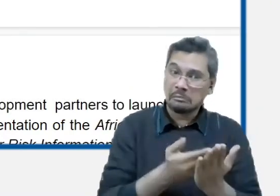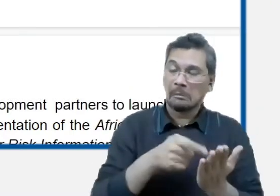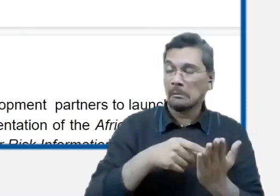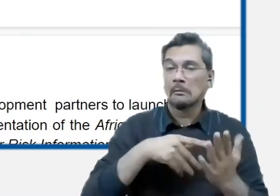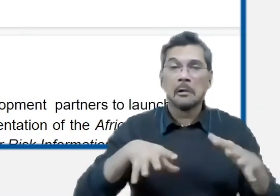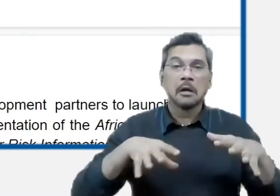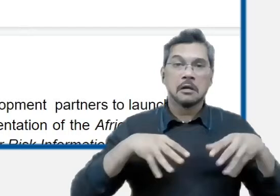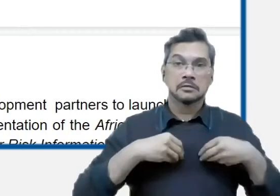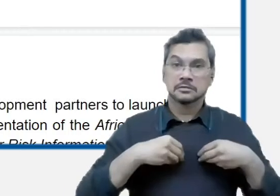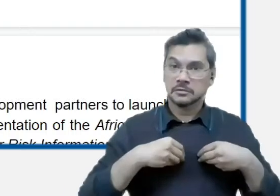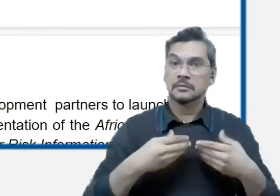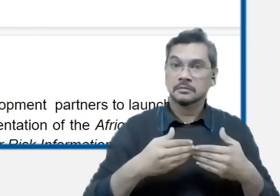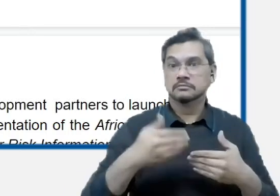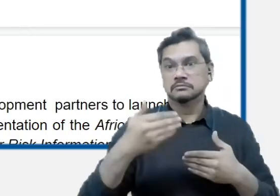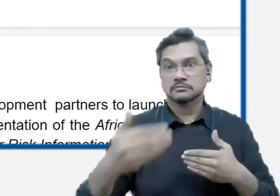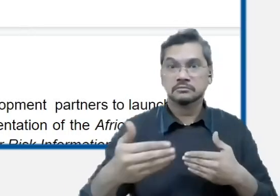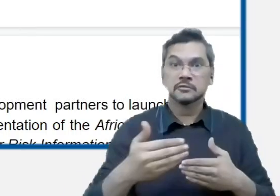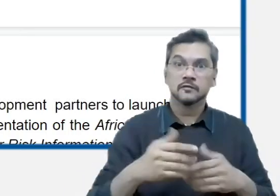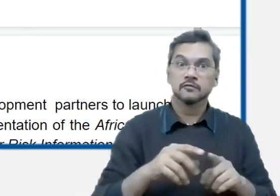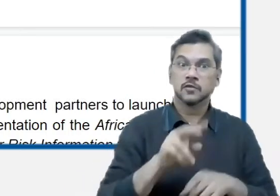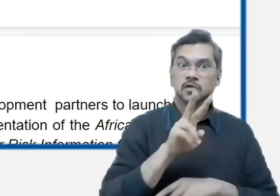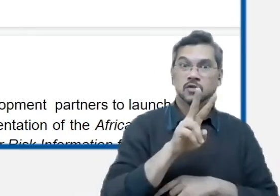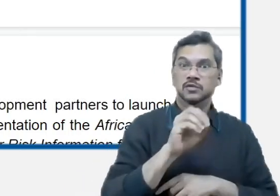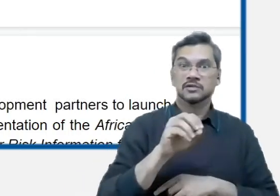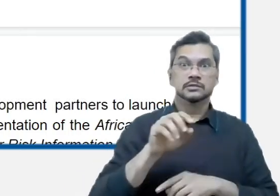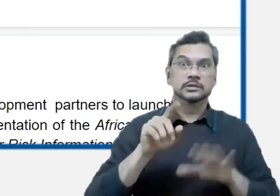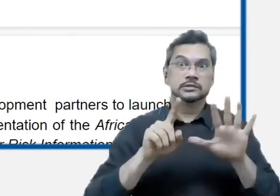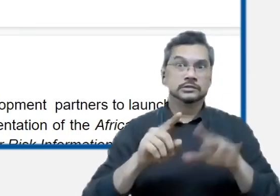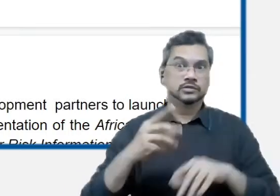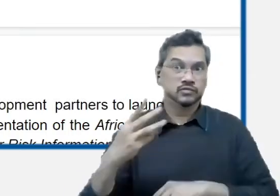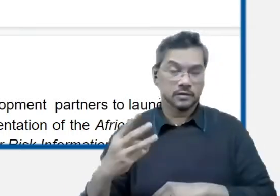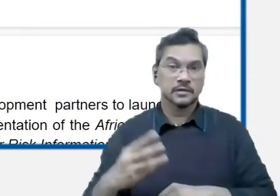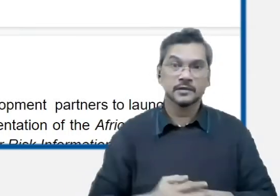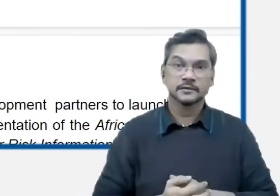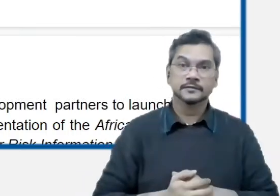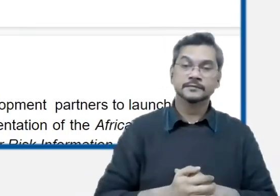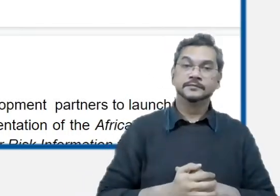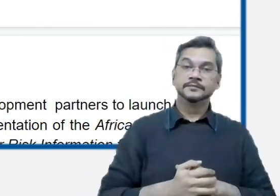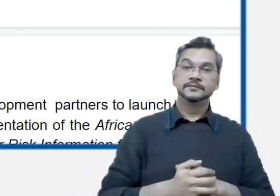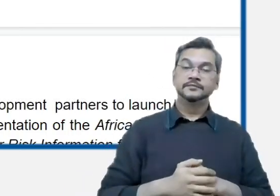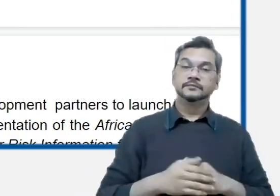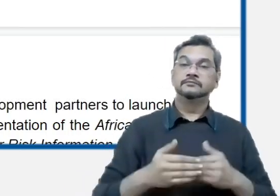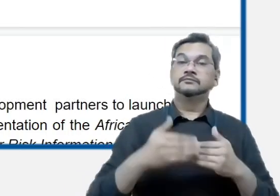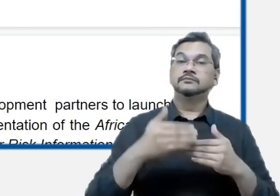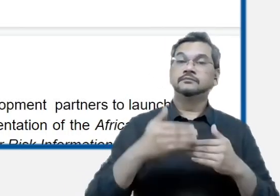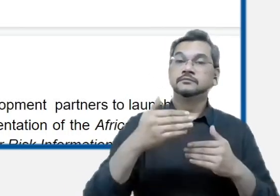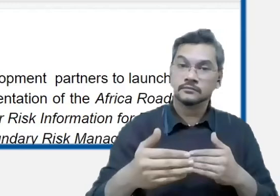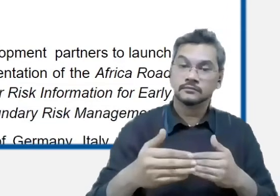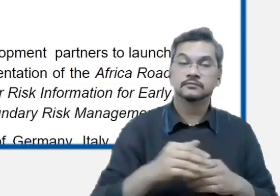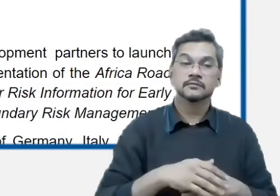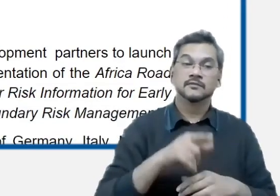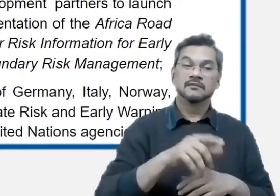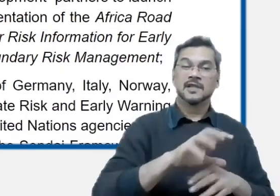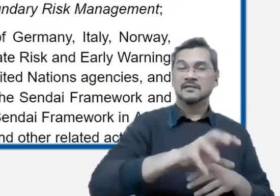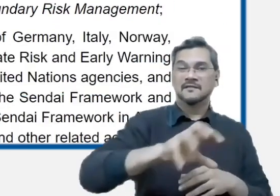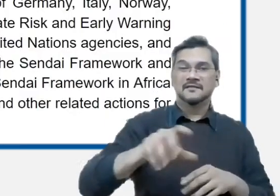Further recognize the partnership between the African Union Commission, Intergovernmental Authority on Development, the United Nations Office for Disaster Risk